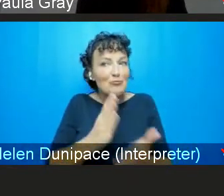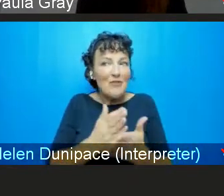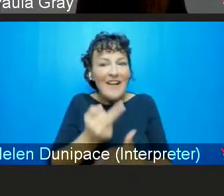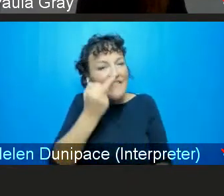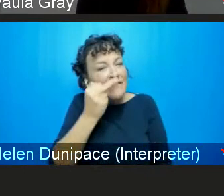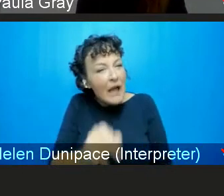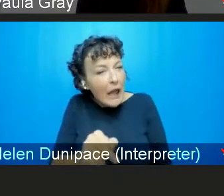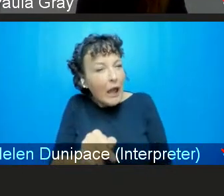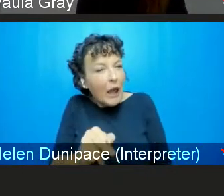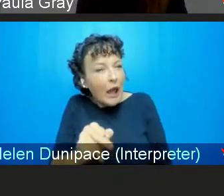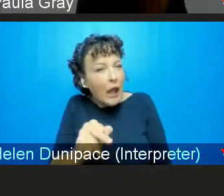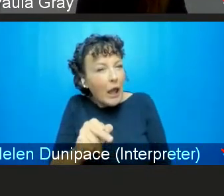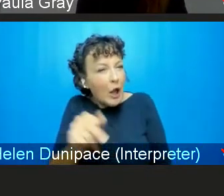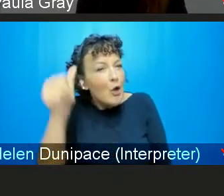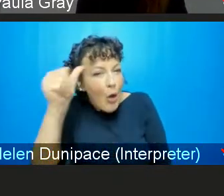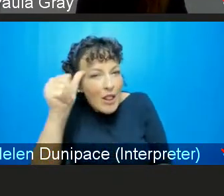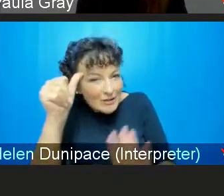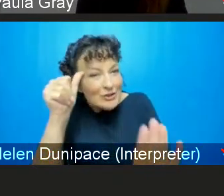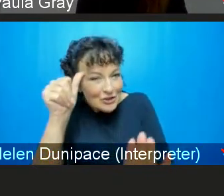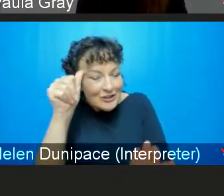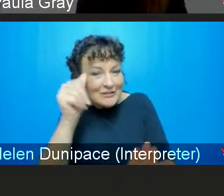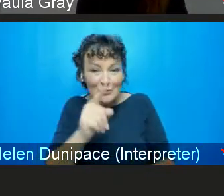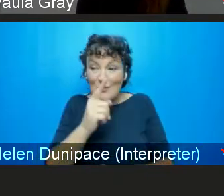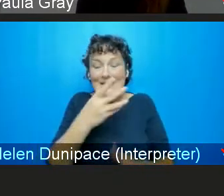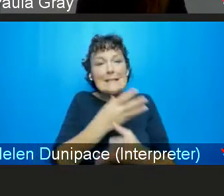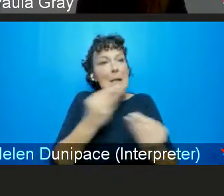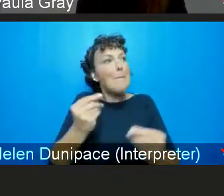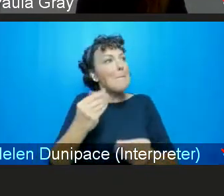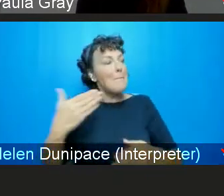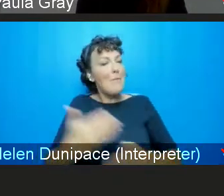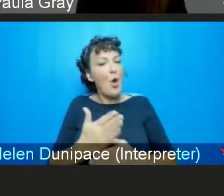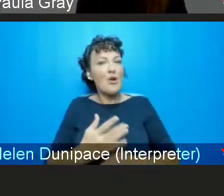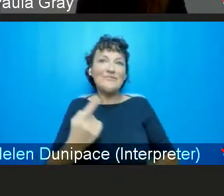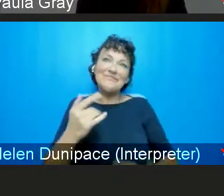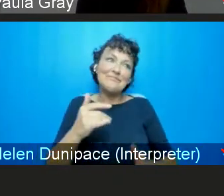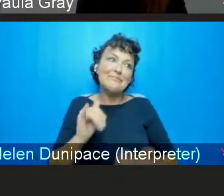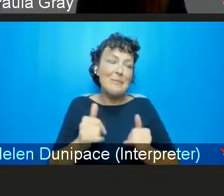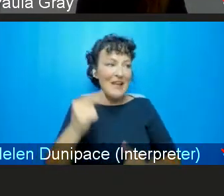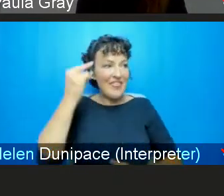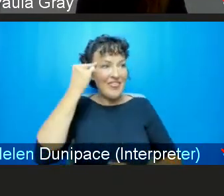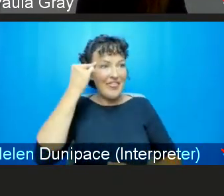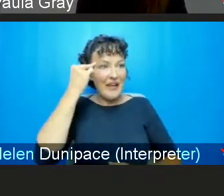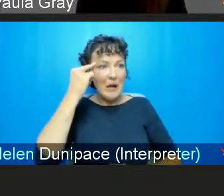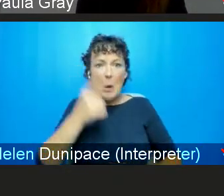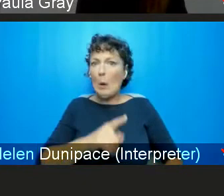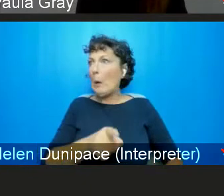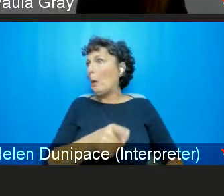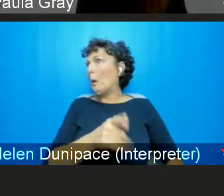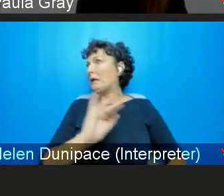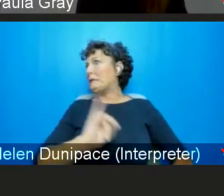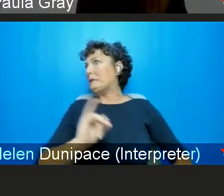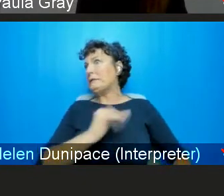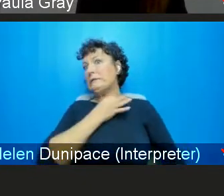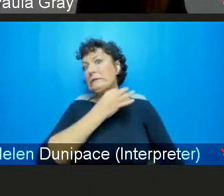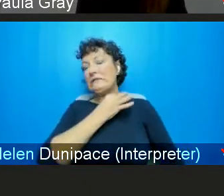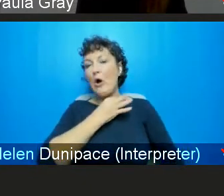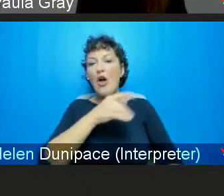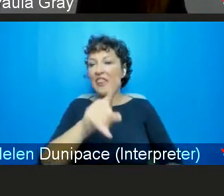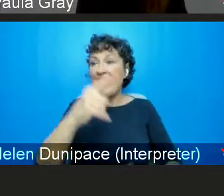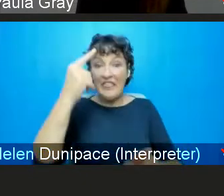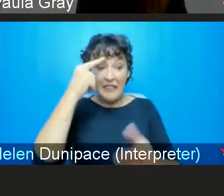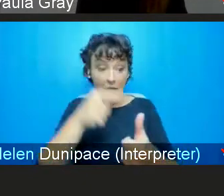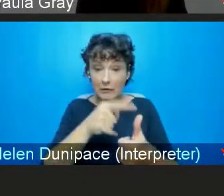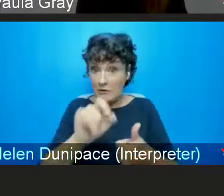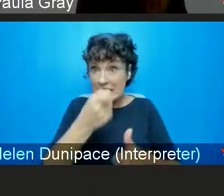employers tend to have an exaggerated idea of how difficult or expensive it may be